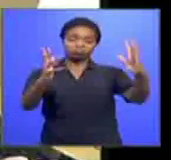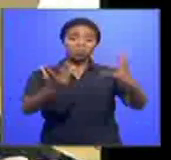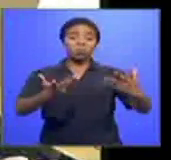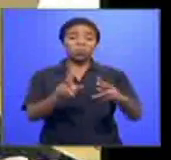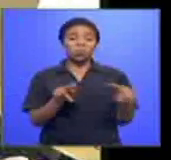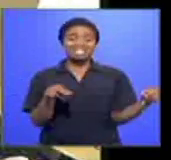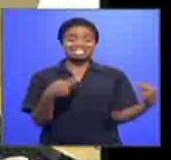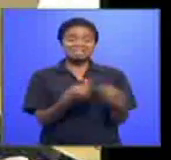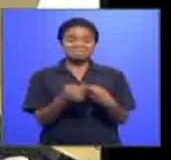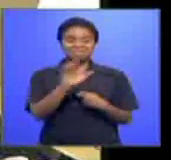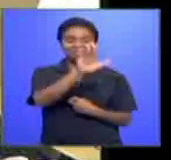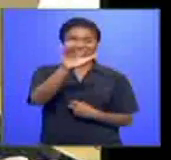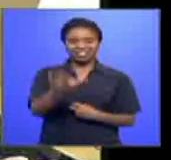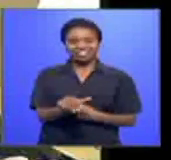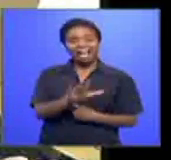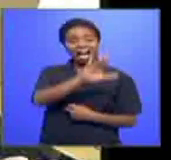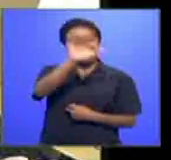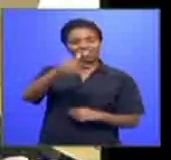congratulations to the African champions,